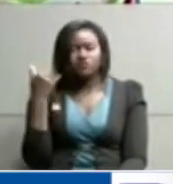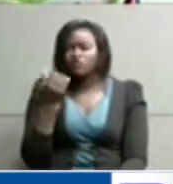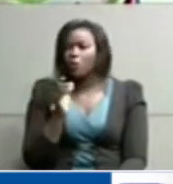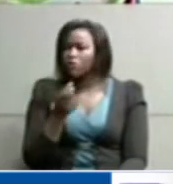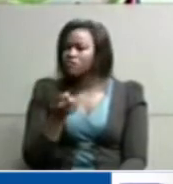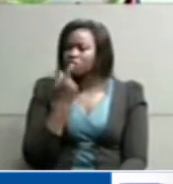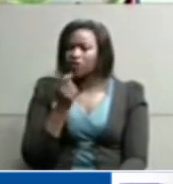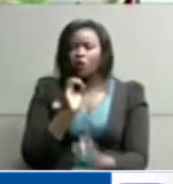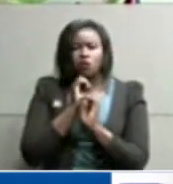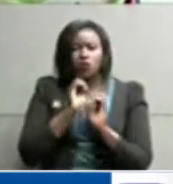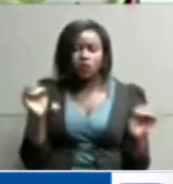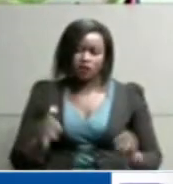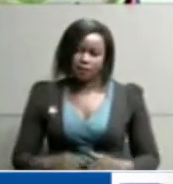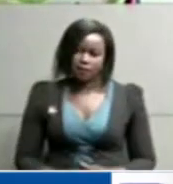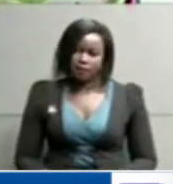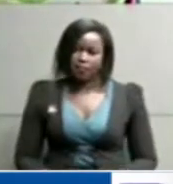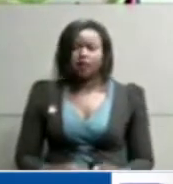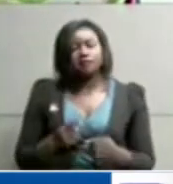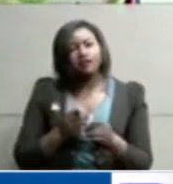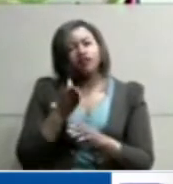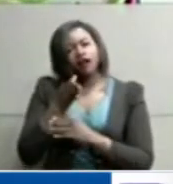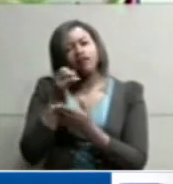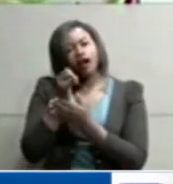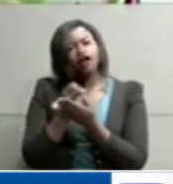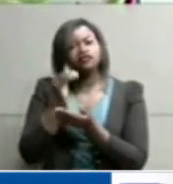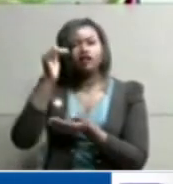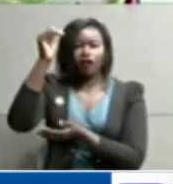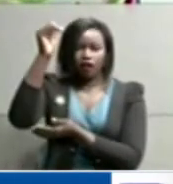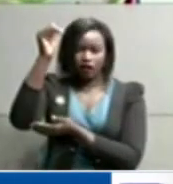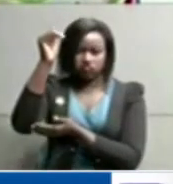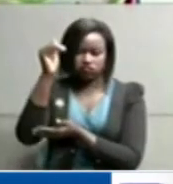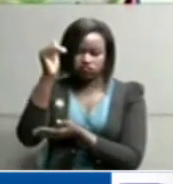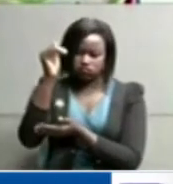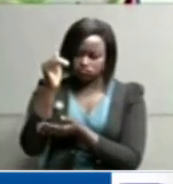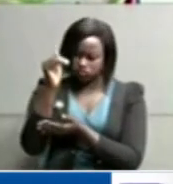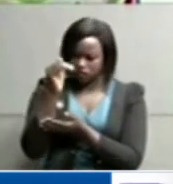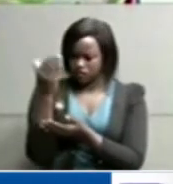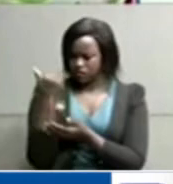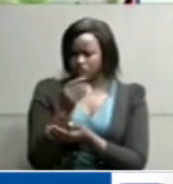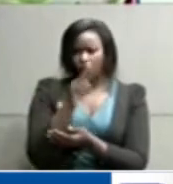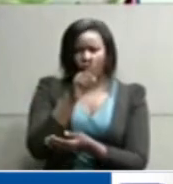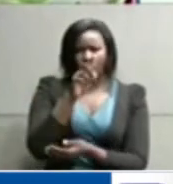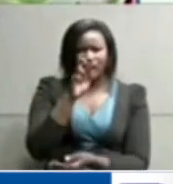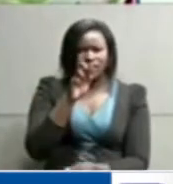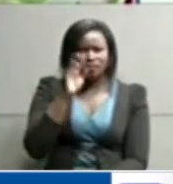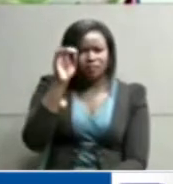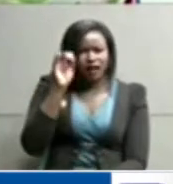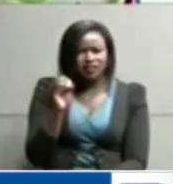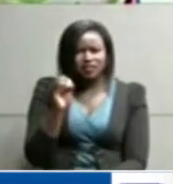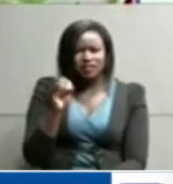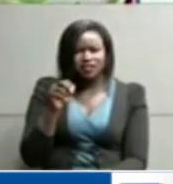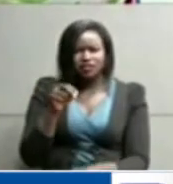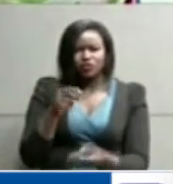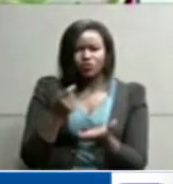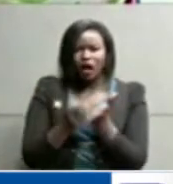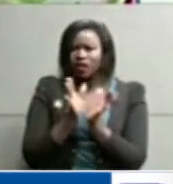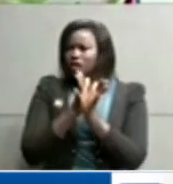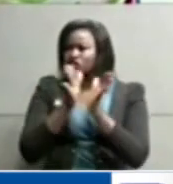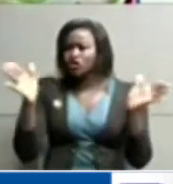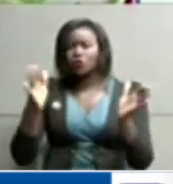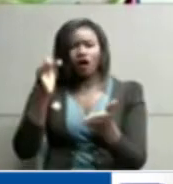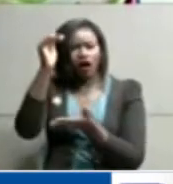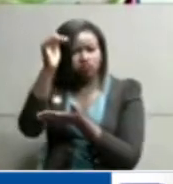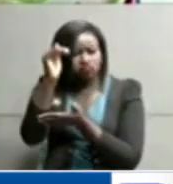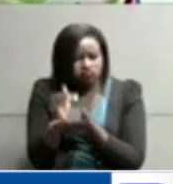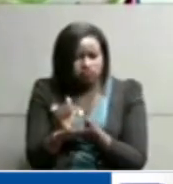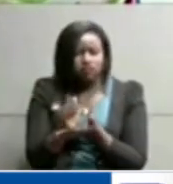We brought down the prevalence of AIDS from 18% national to